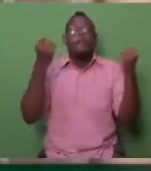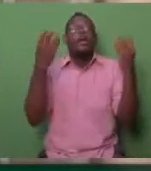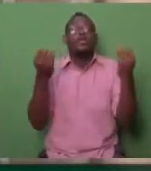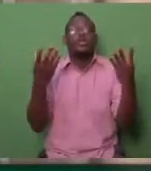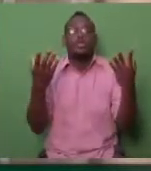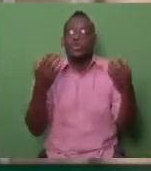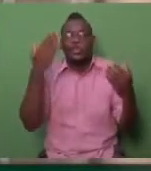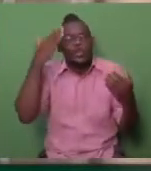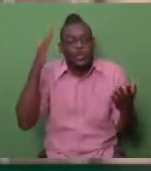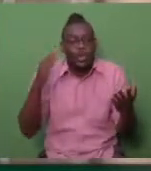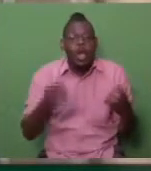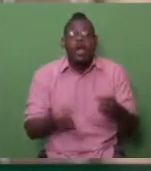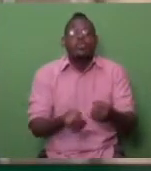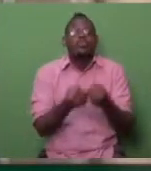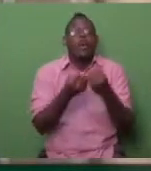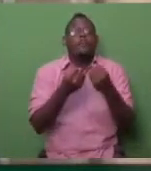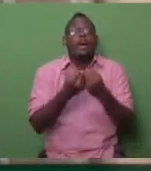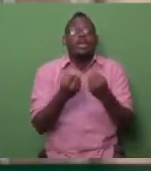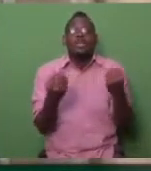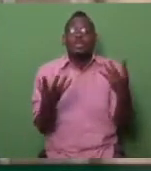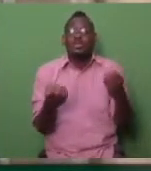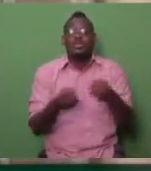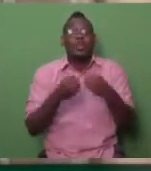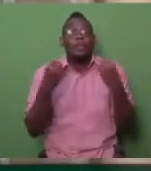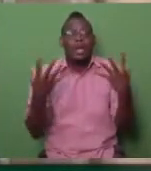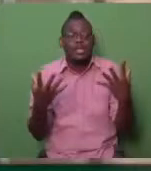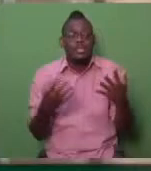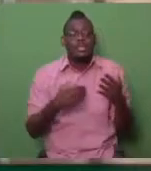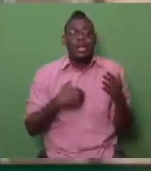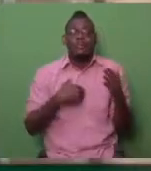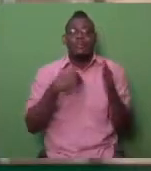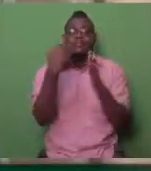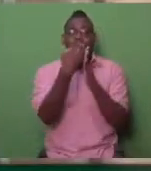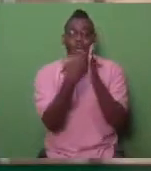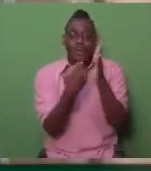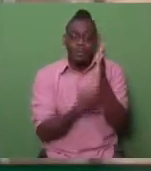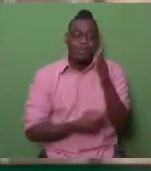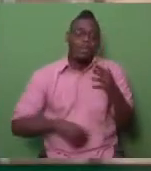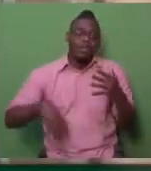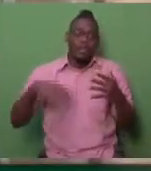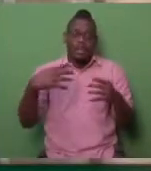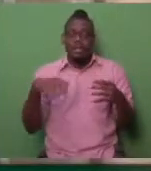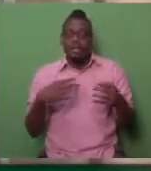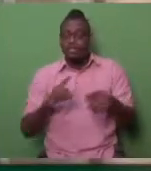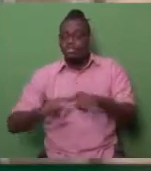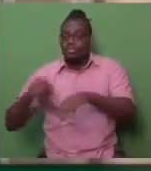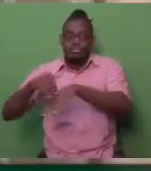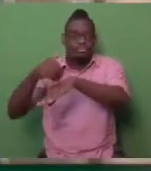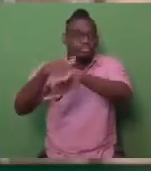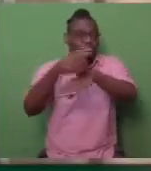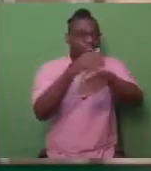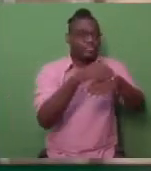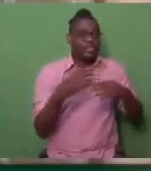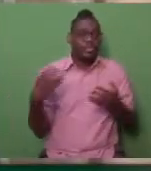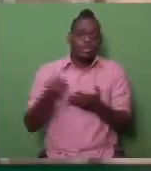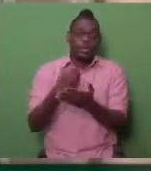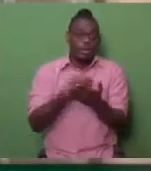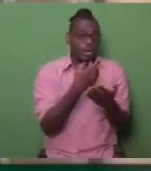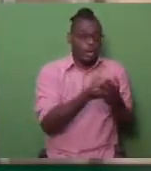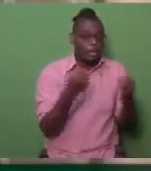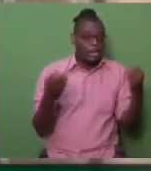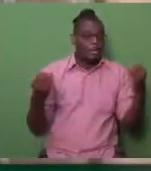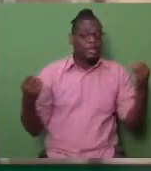of those forms? And you are actively pursuing valuations in certain areas and constituencies so that the assessment